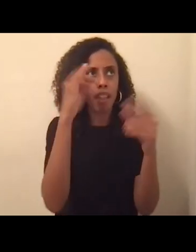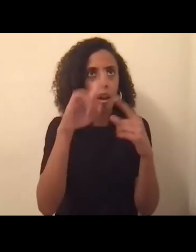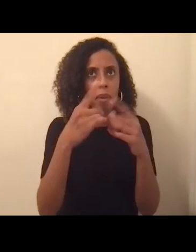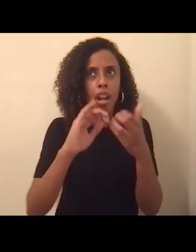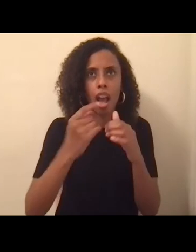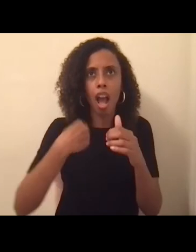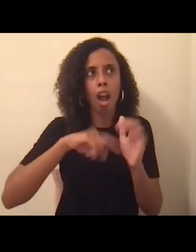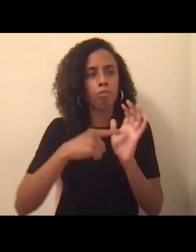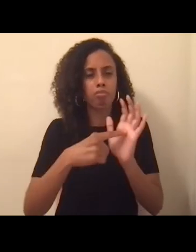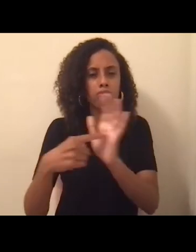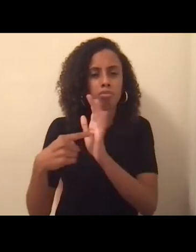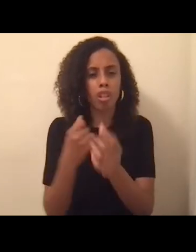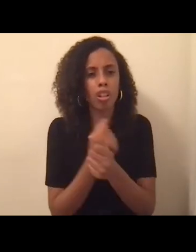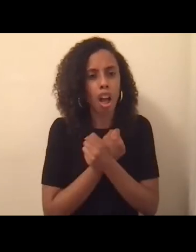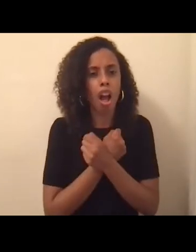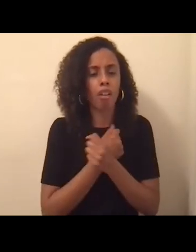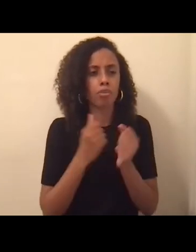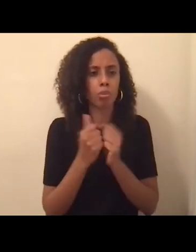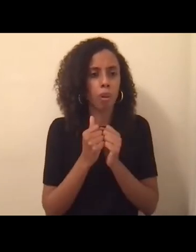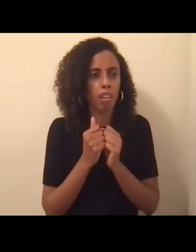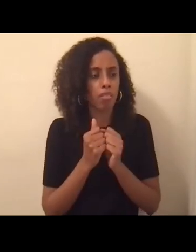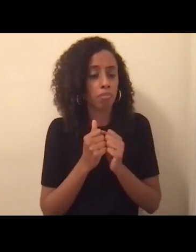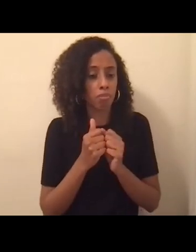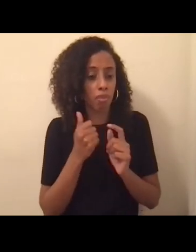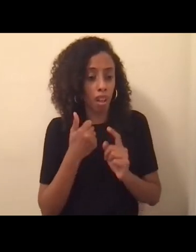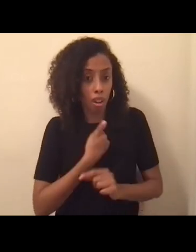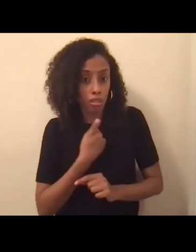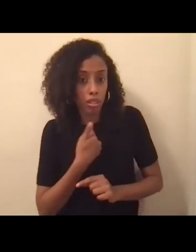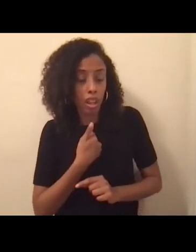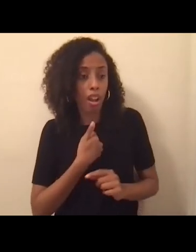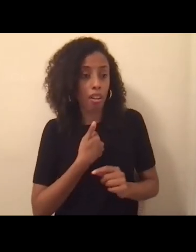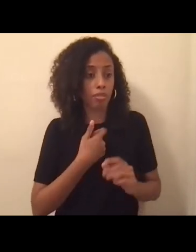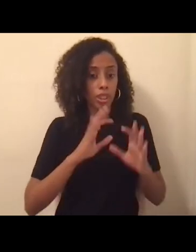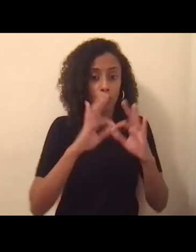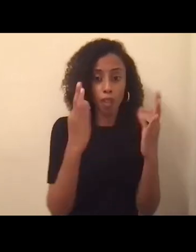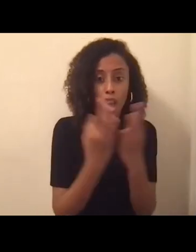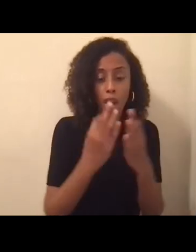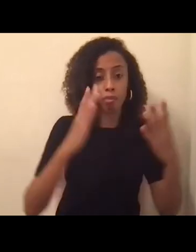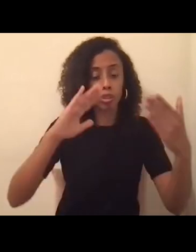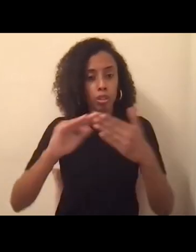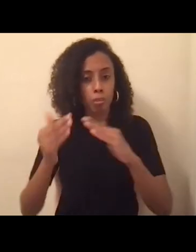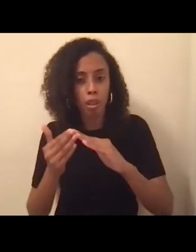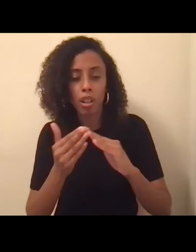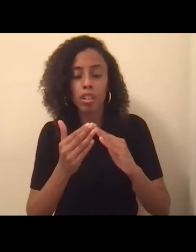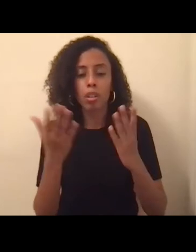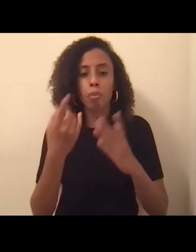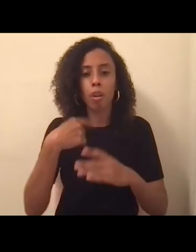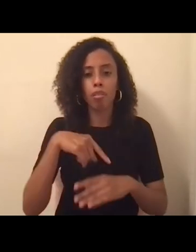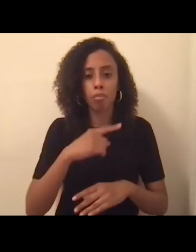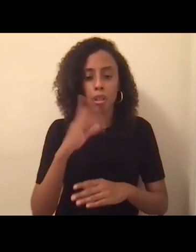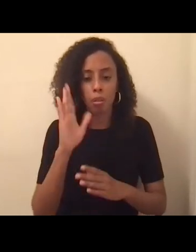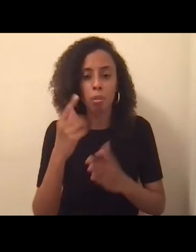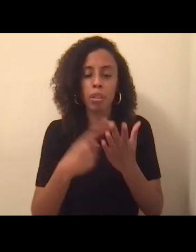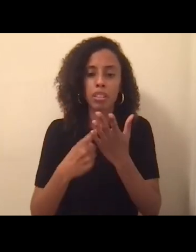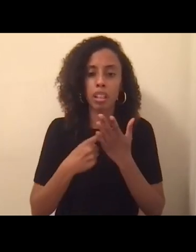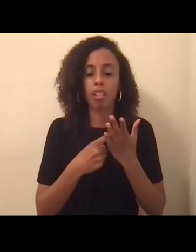demonstrate love with ourselves, with our families, with our communities. And what we're going to be talking about is, for the remainder of the class,